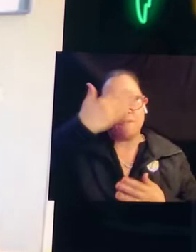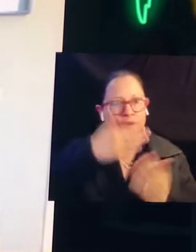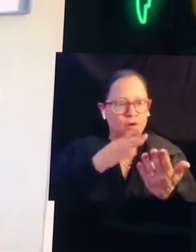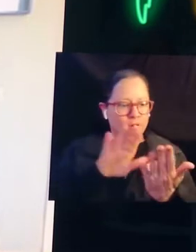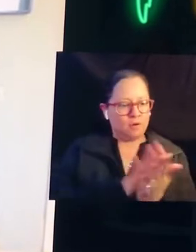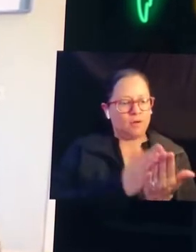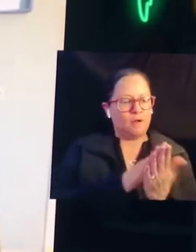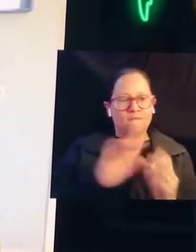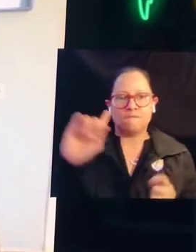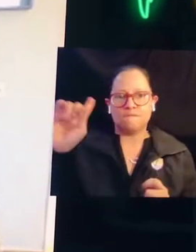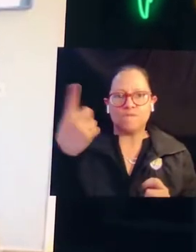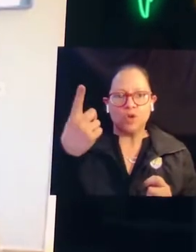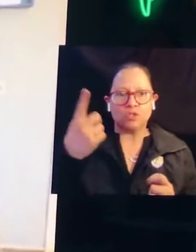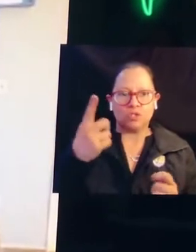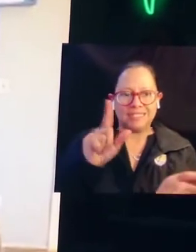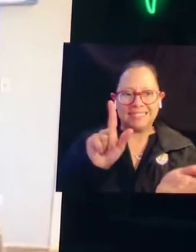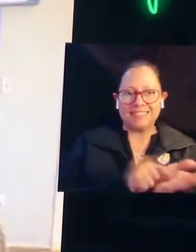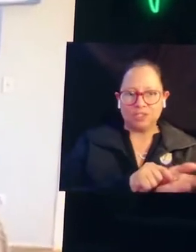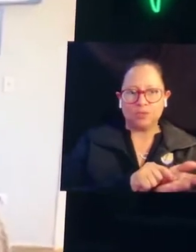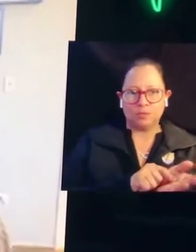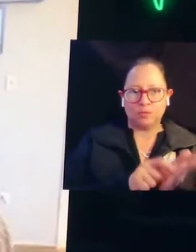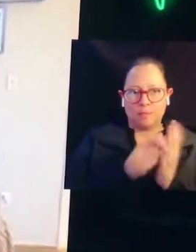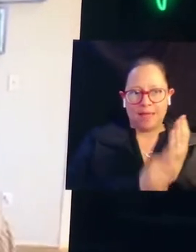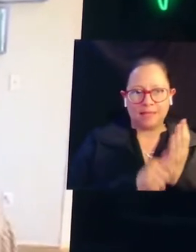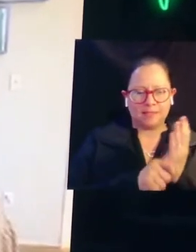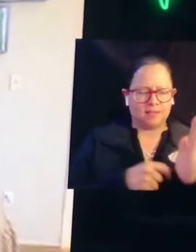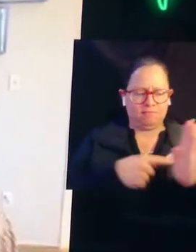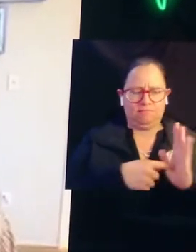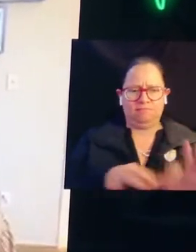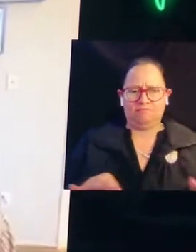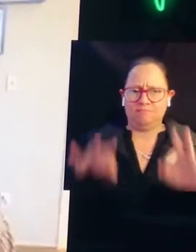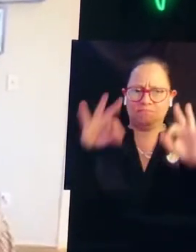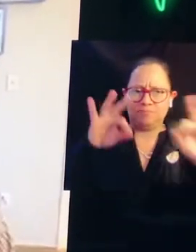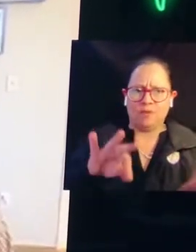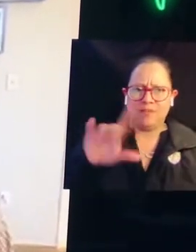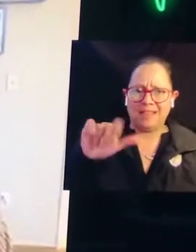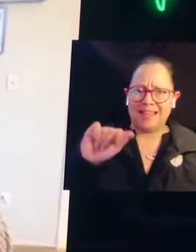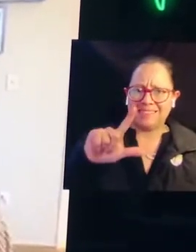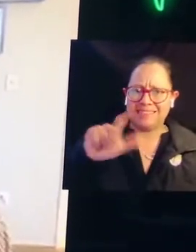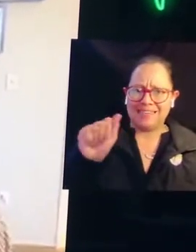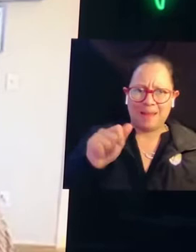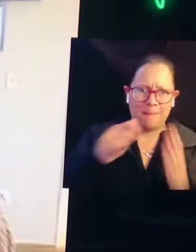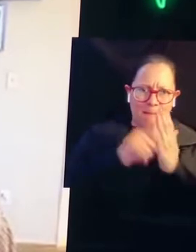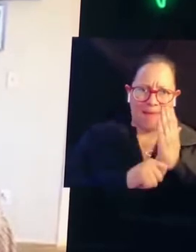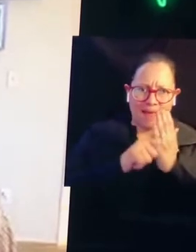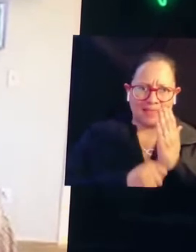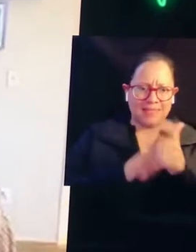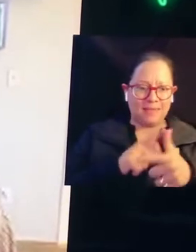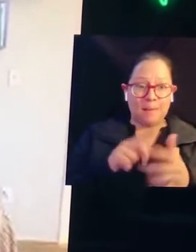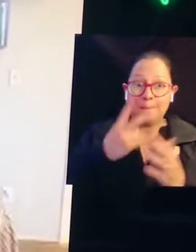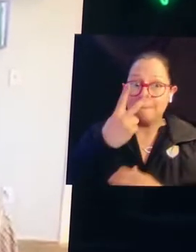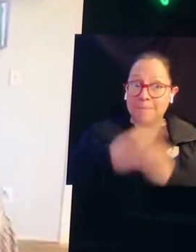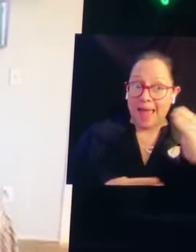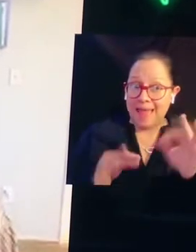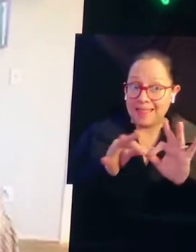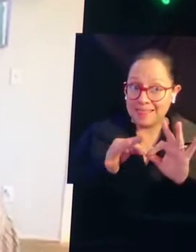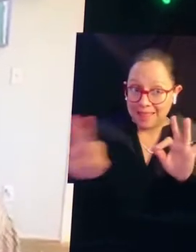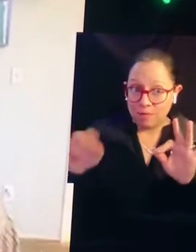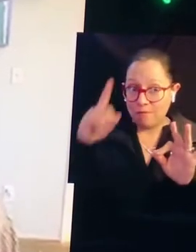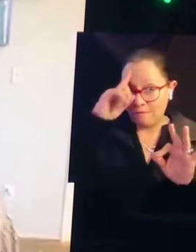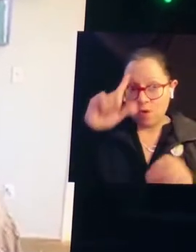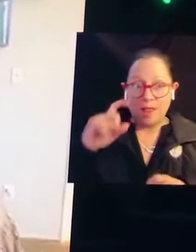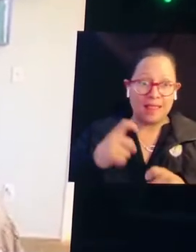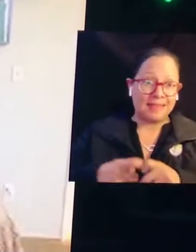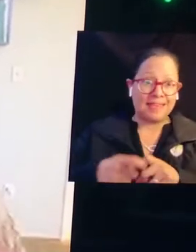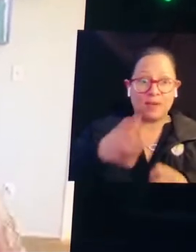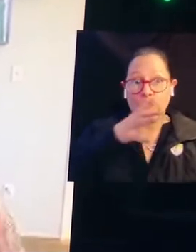this is perfect. This Latina magazine is the first magazine, bilingual magazine, for Latina women in the United